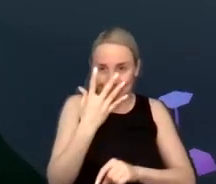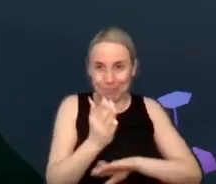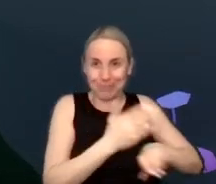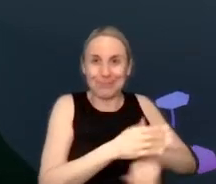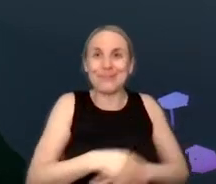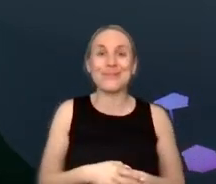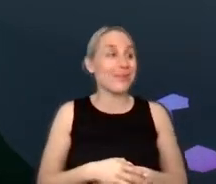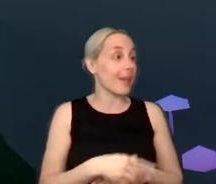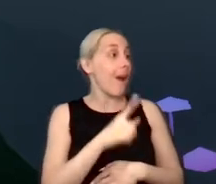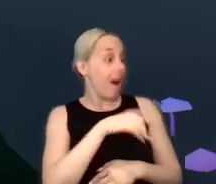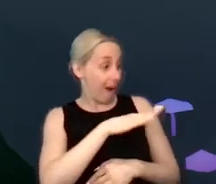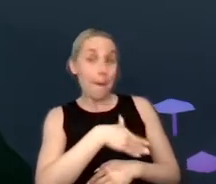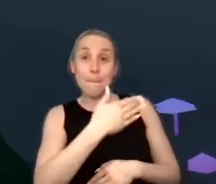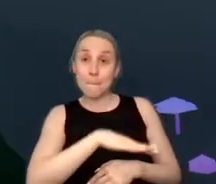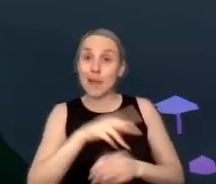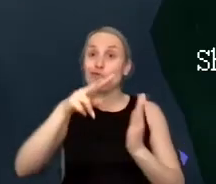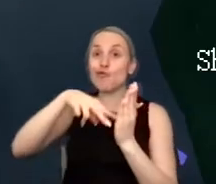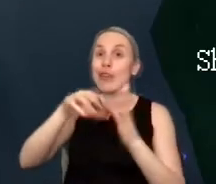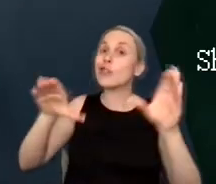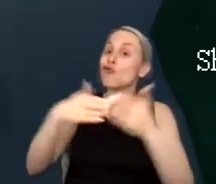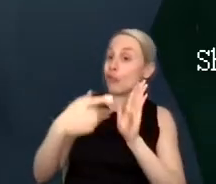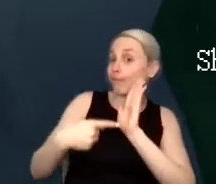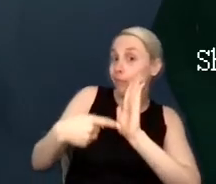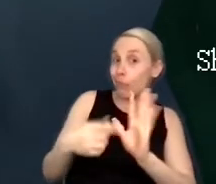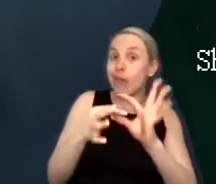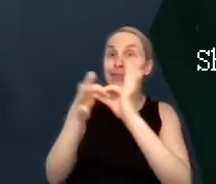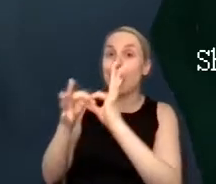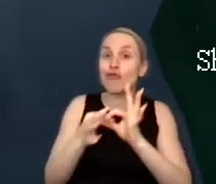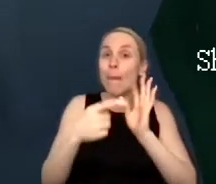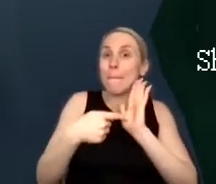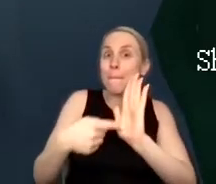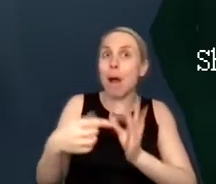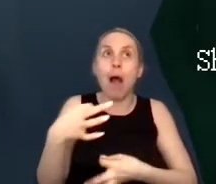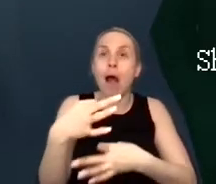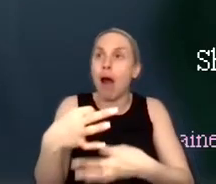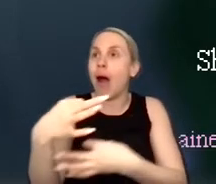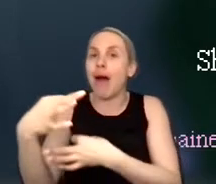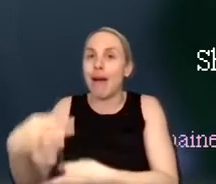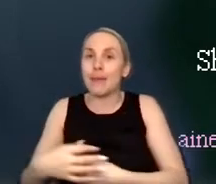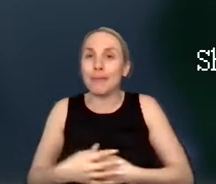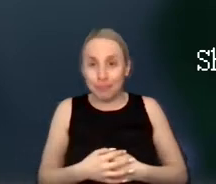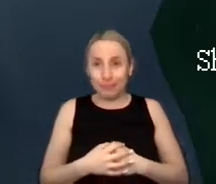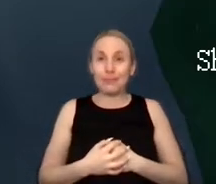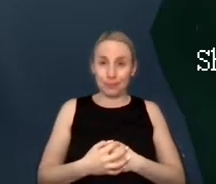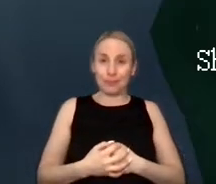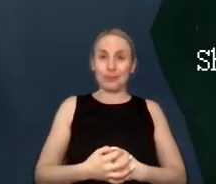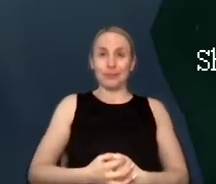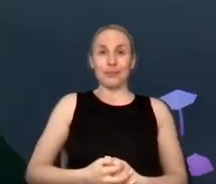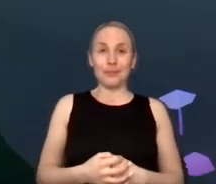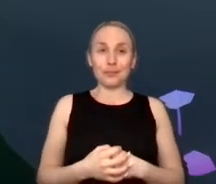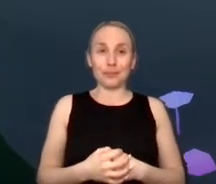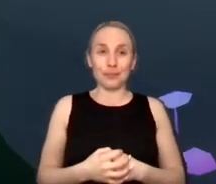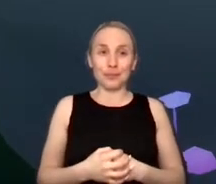some diagrams to the community, and everyone was really obsessed with them because, yeah, I don't know. And it's cool because it's like, it's even though it's for like, yeah,